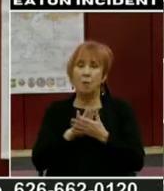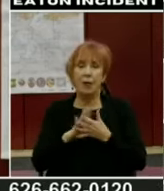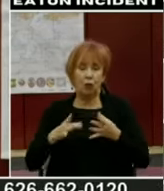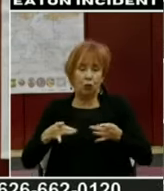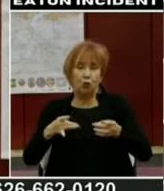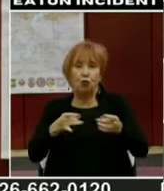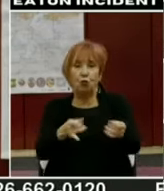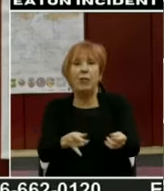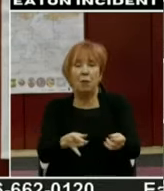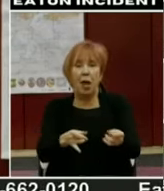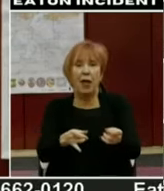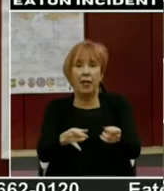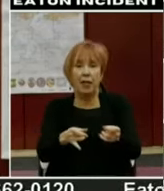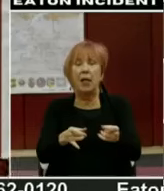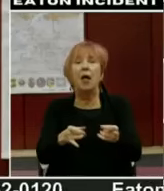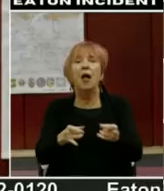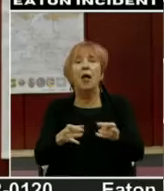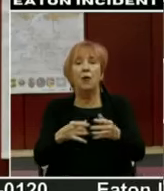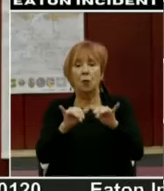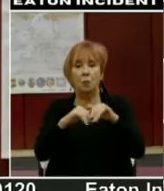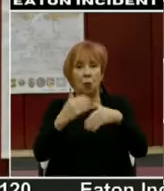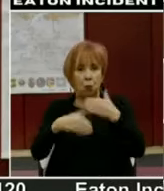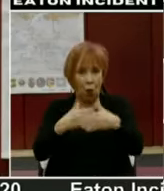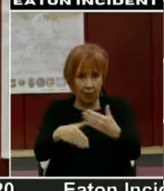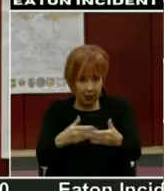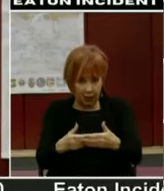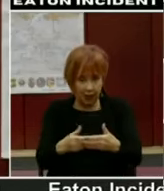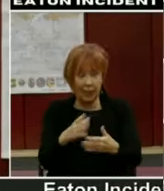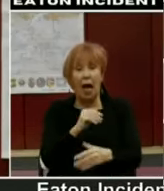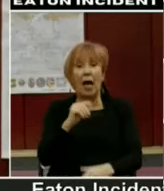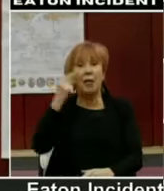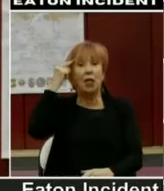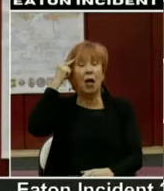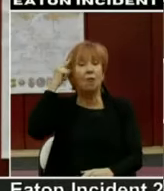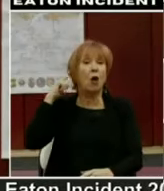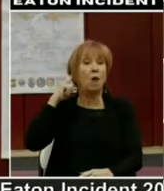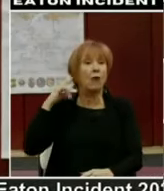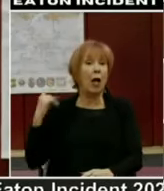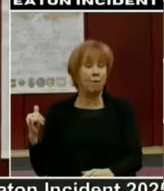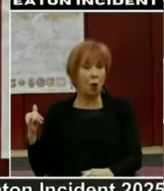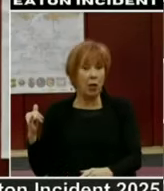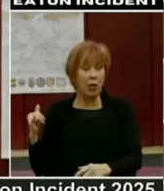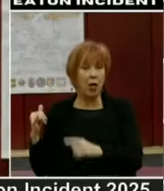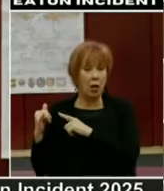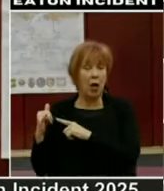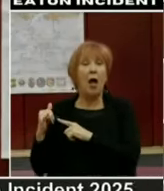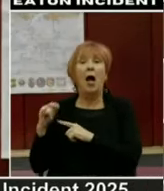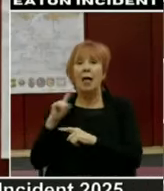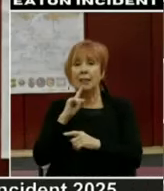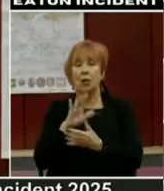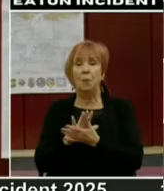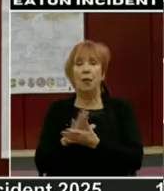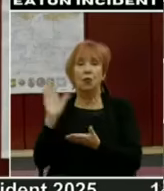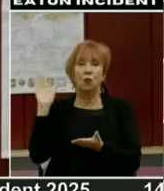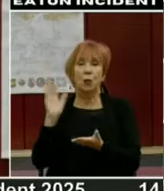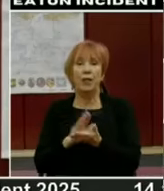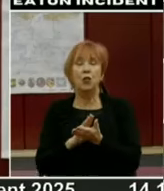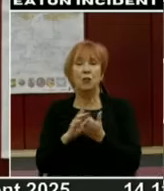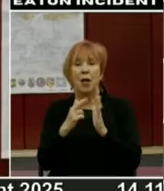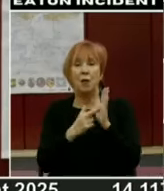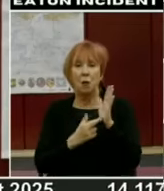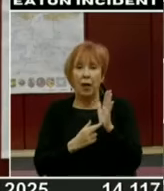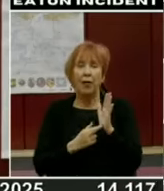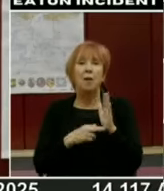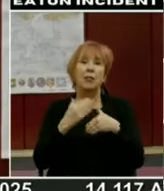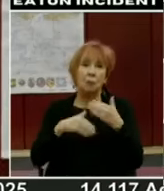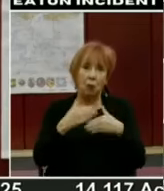County residents, and the governor of the state of California has recently also committed to reducing the regulations required to